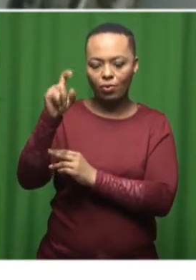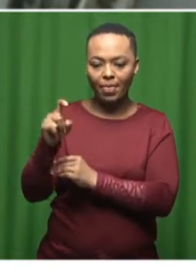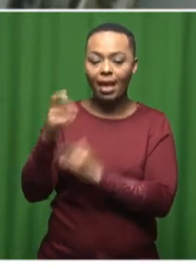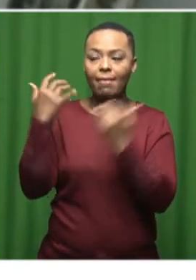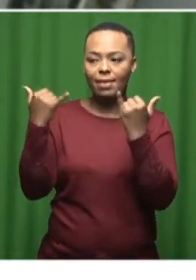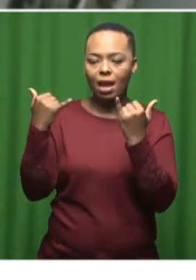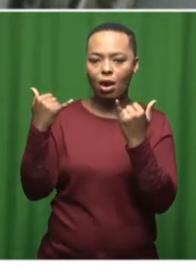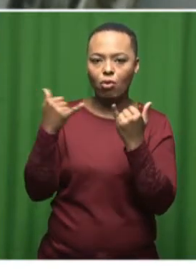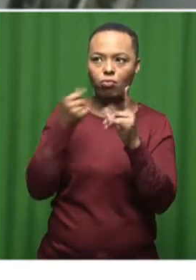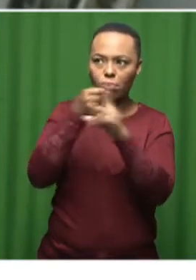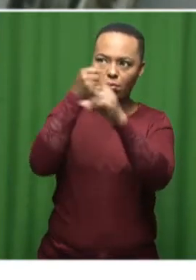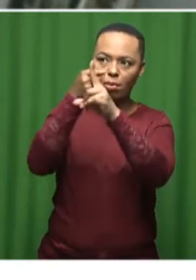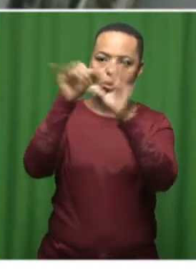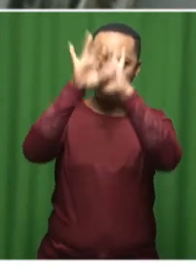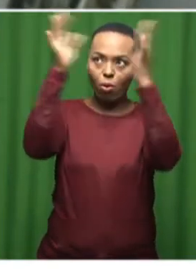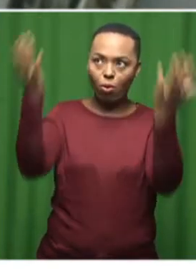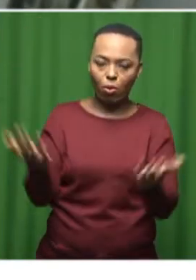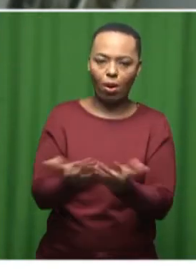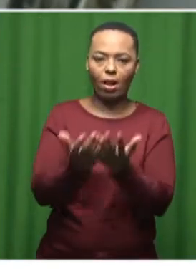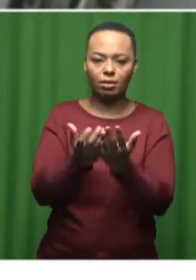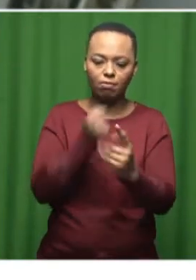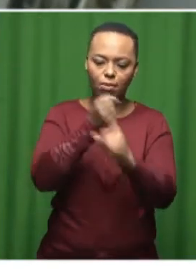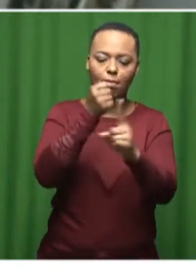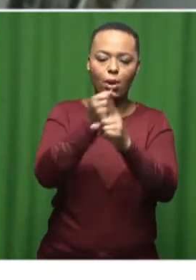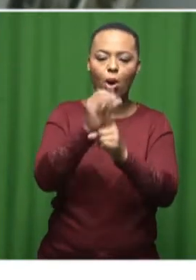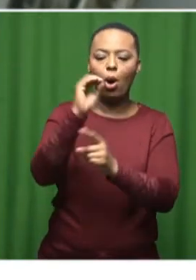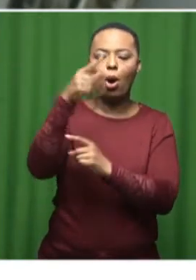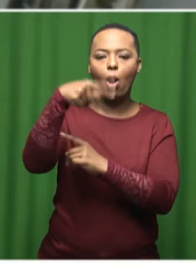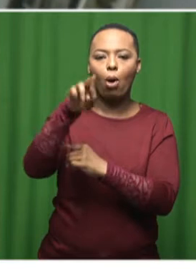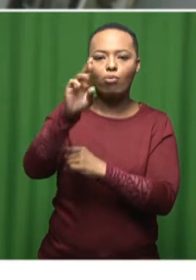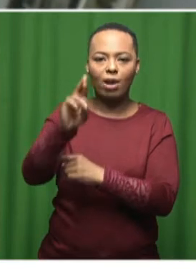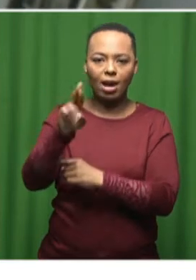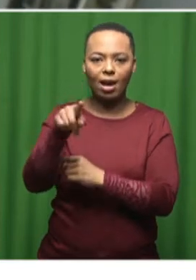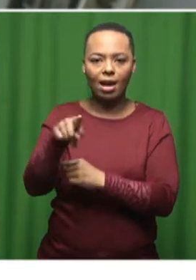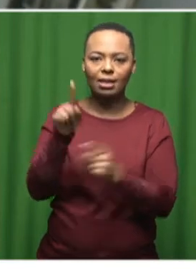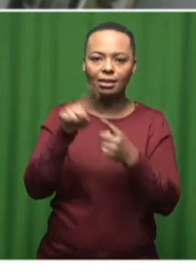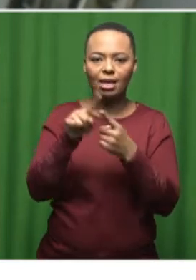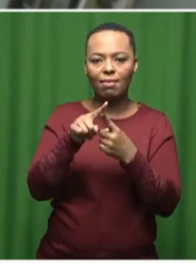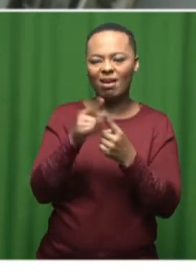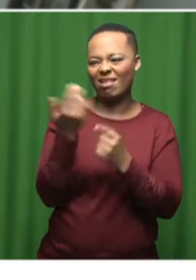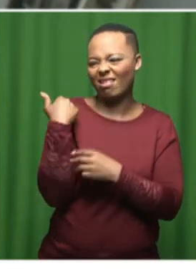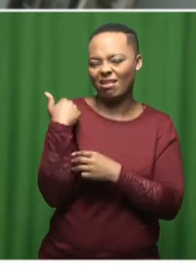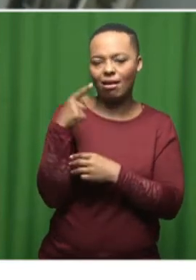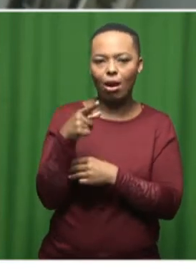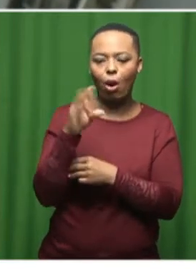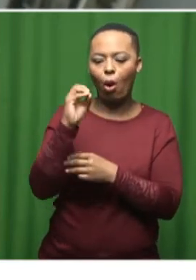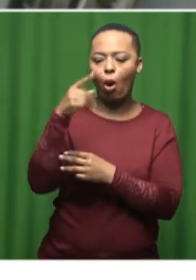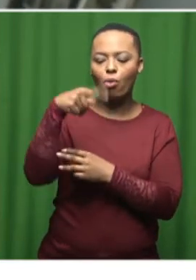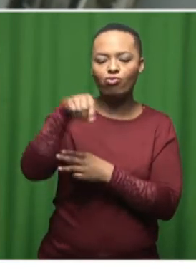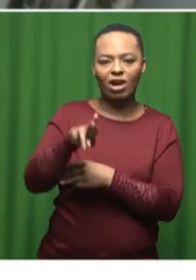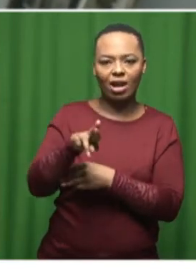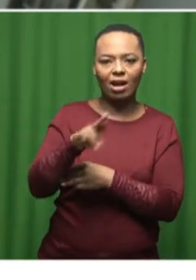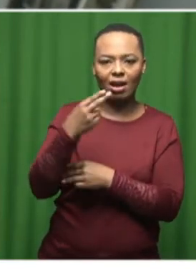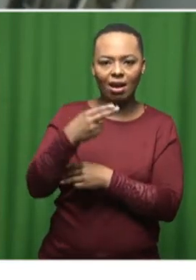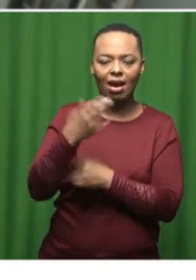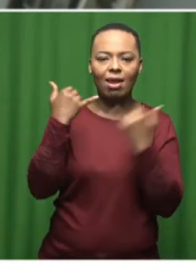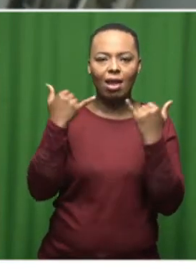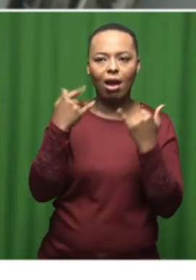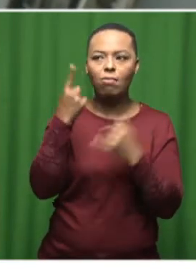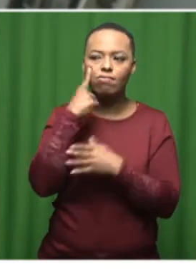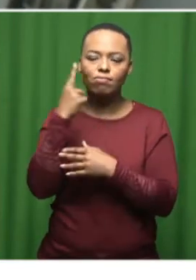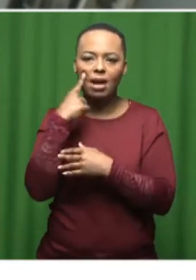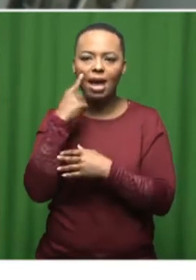busy composing an opera, Sensorium X opera, that looks at the